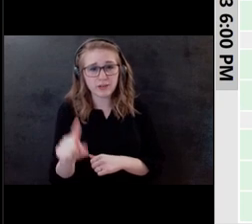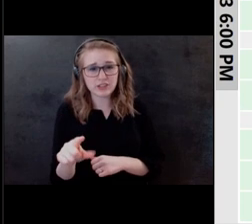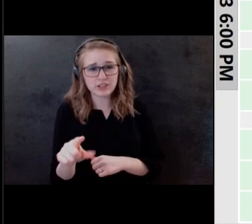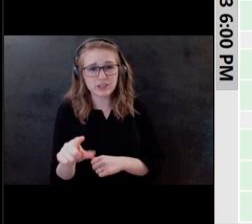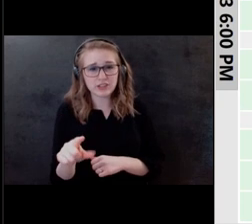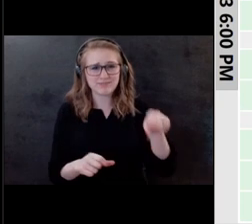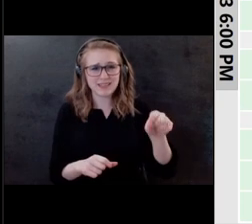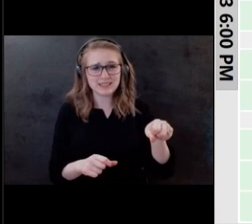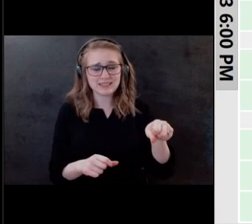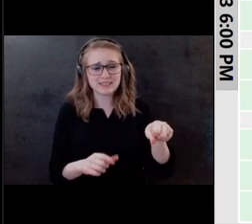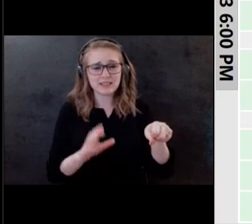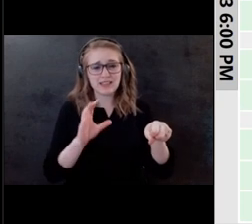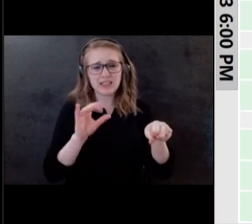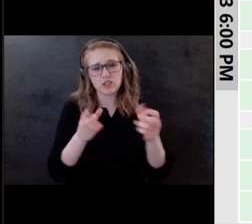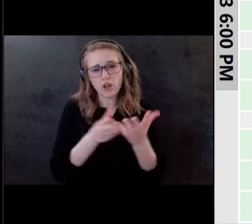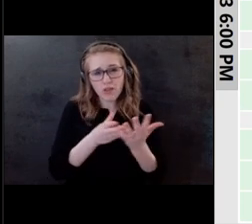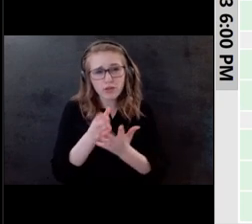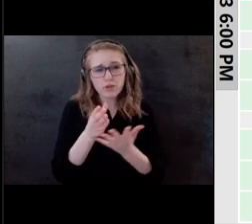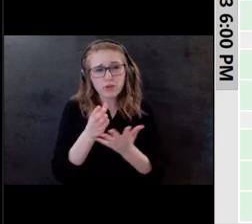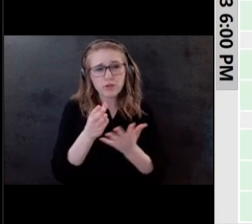it's gone through the planning